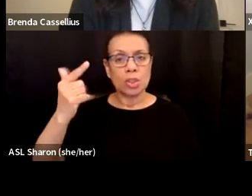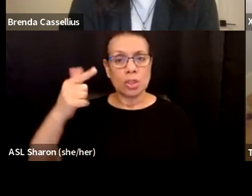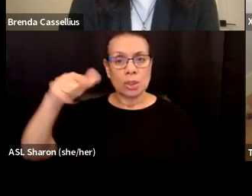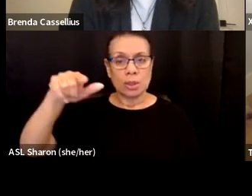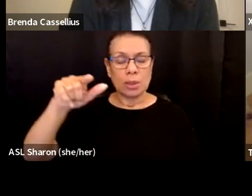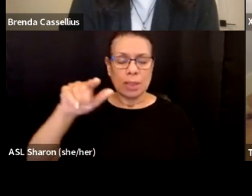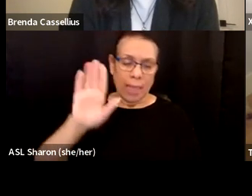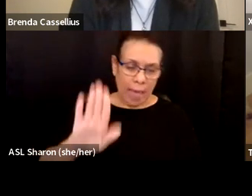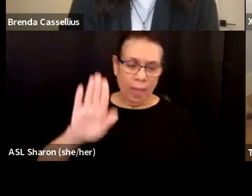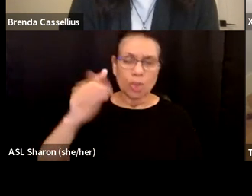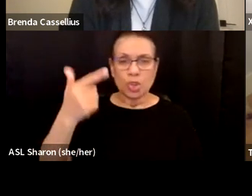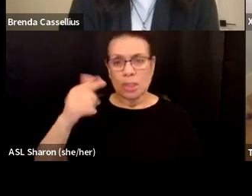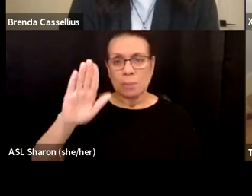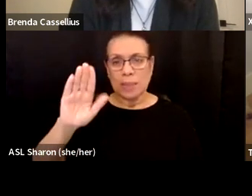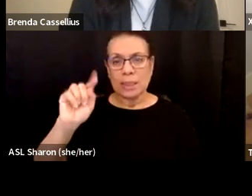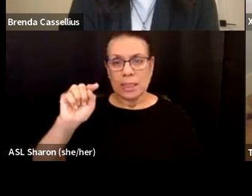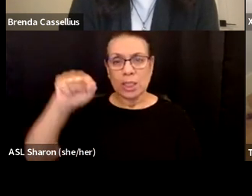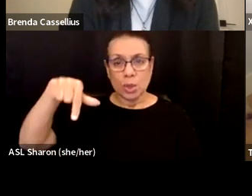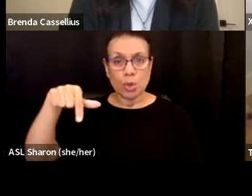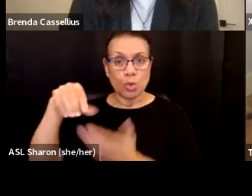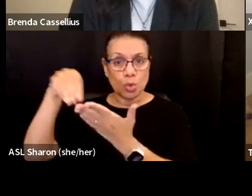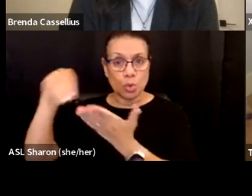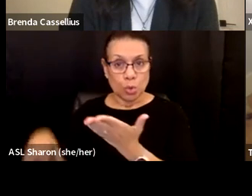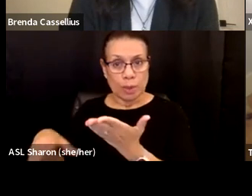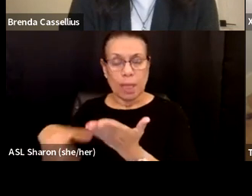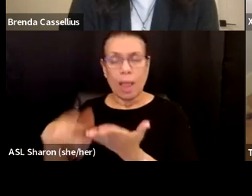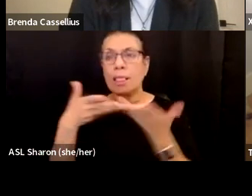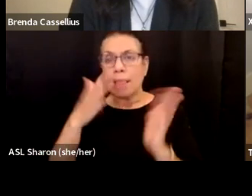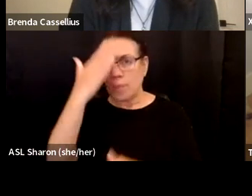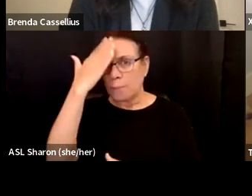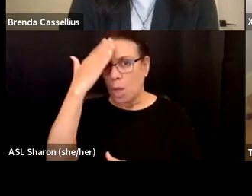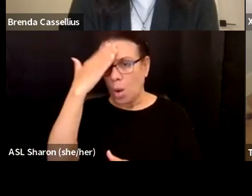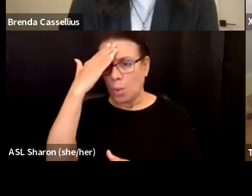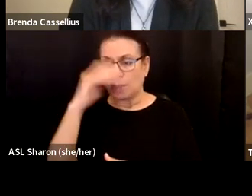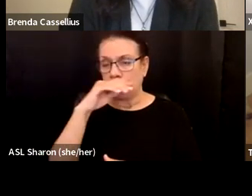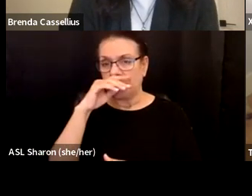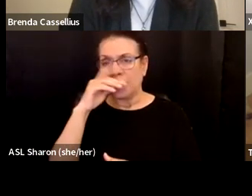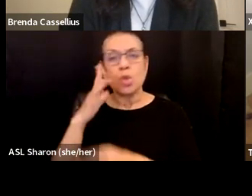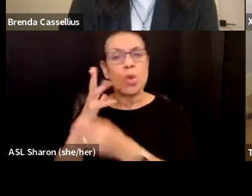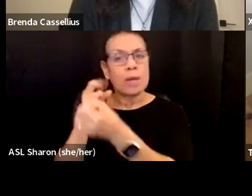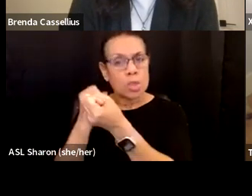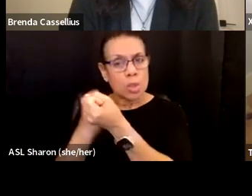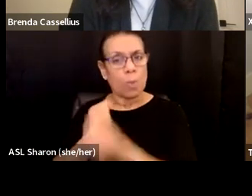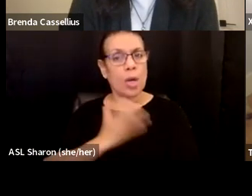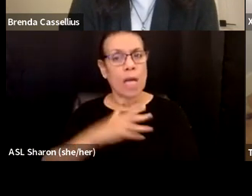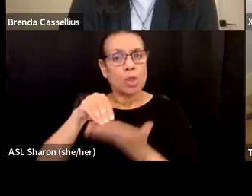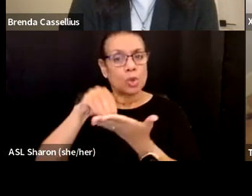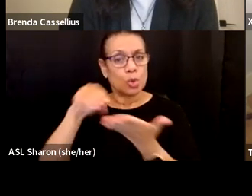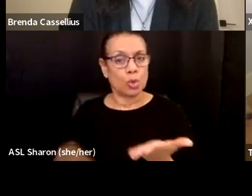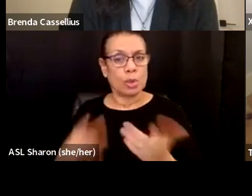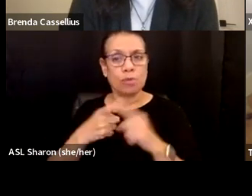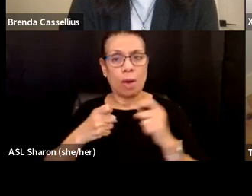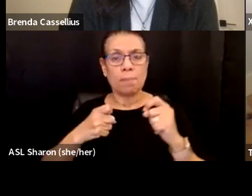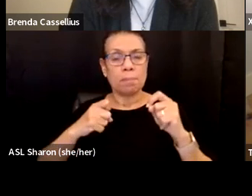um and making sure that there's awareness around around the supporting of our students who come from very